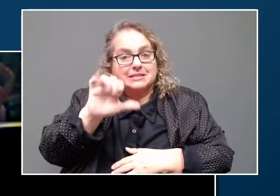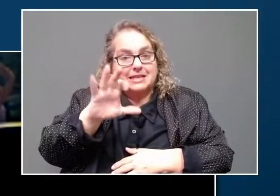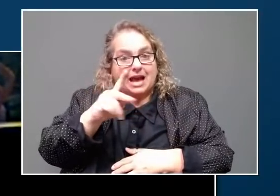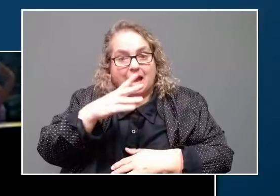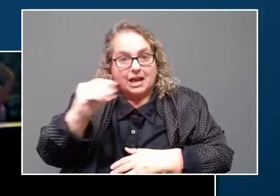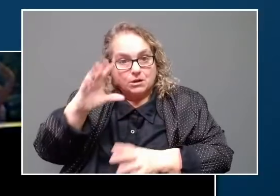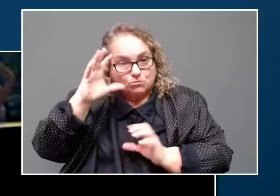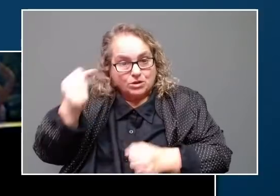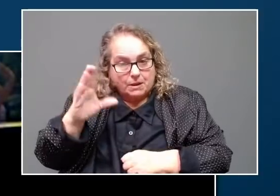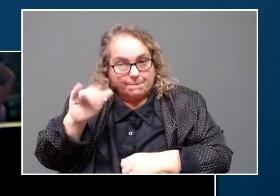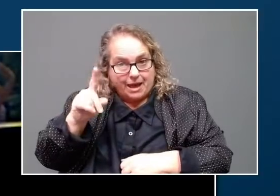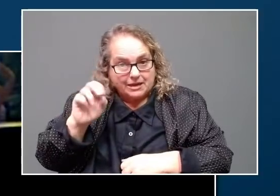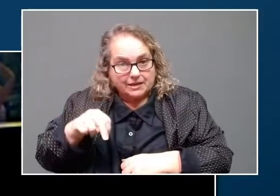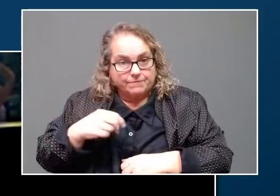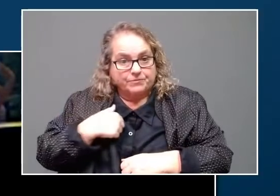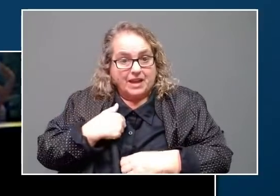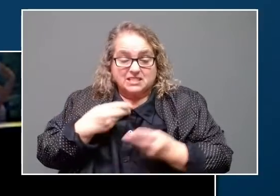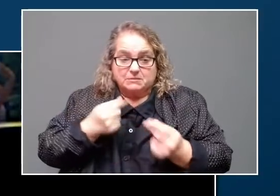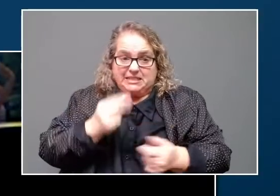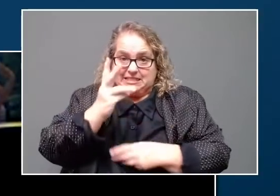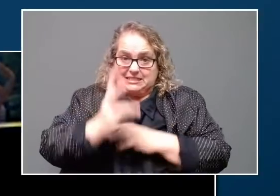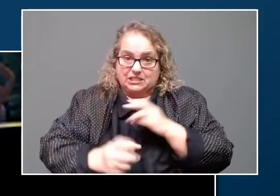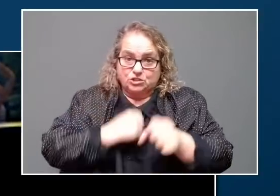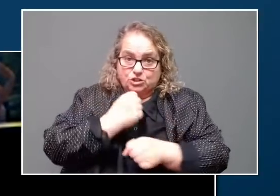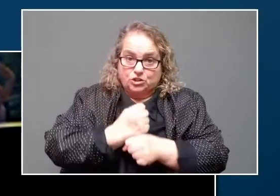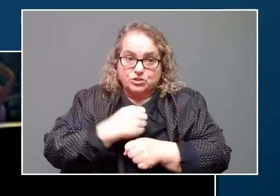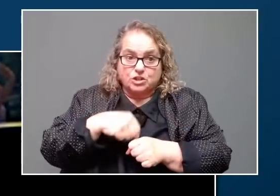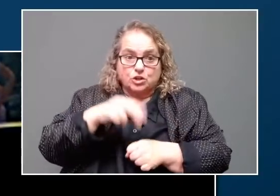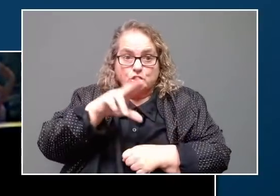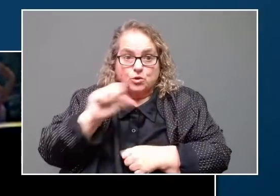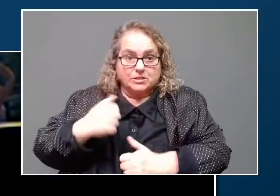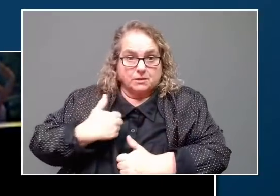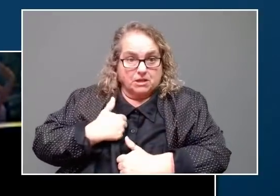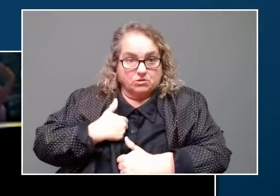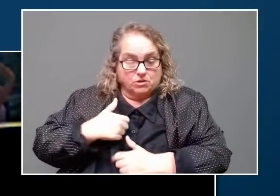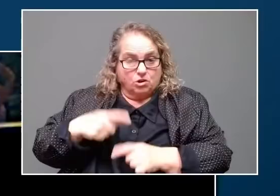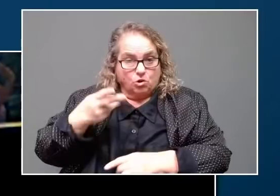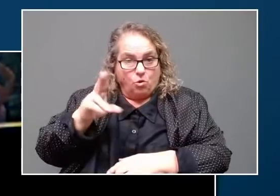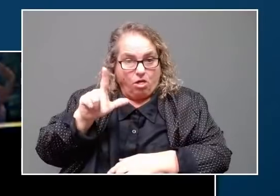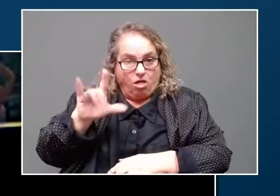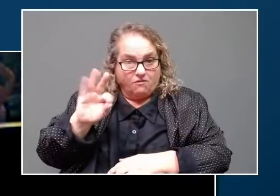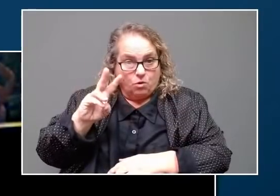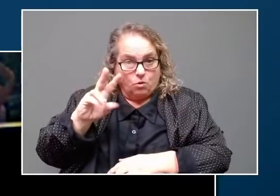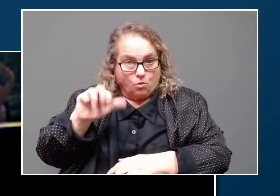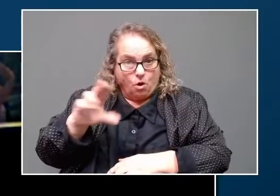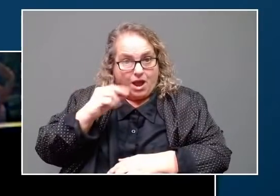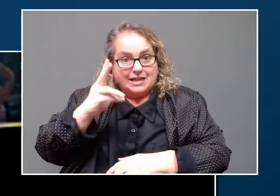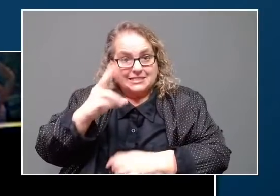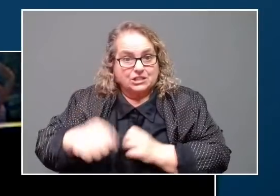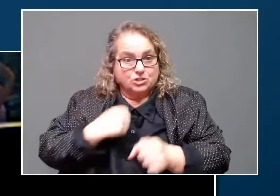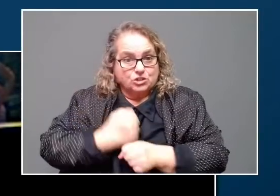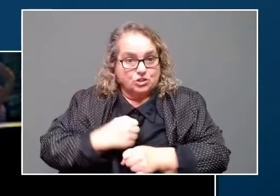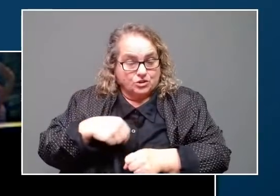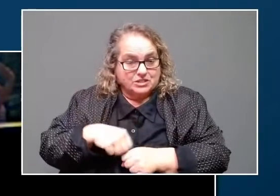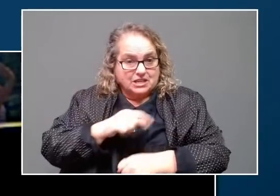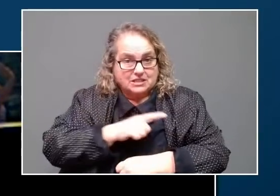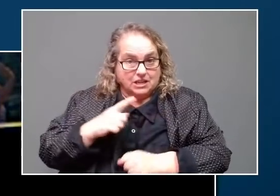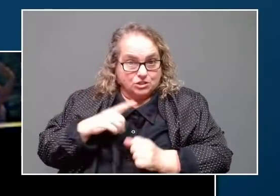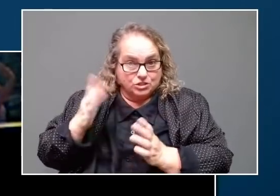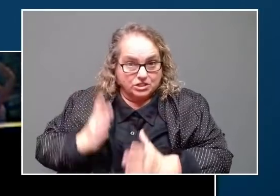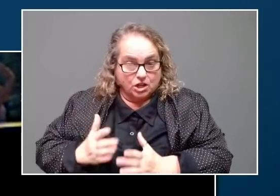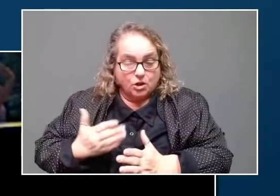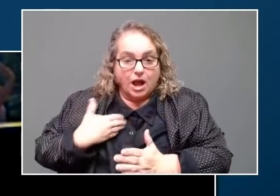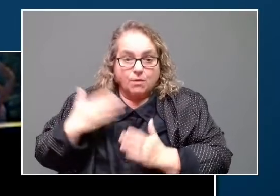in the U.S. military serving in the Gulf War and served 6 years in the Kentucky General Assembly. I have brought that experience along with running